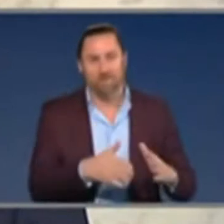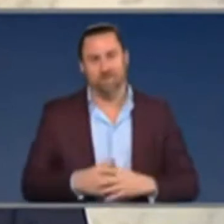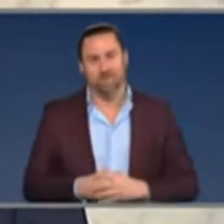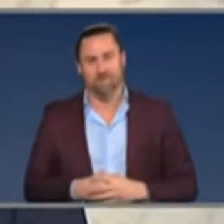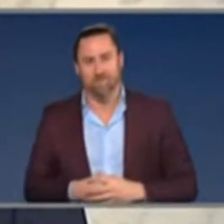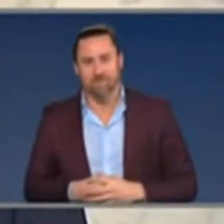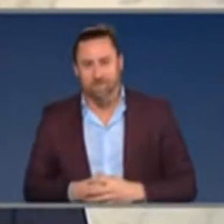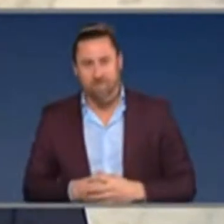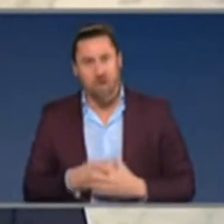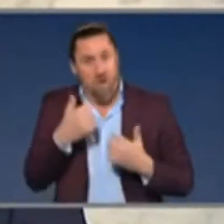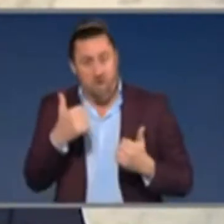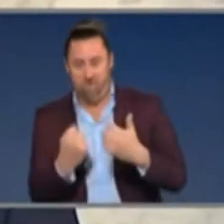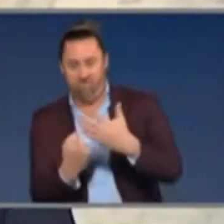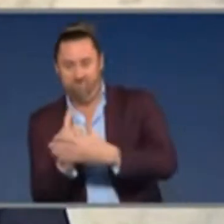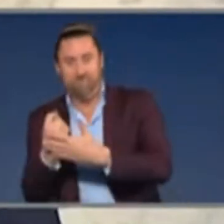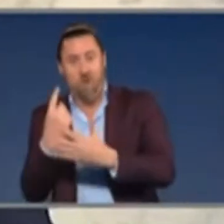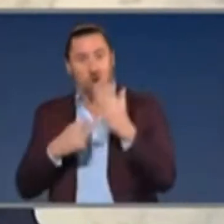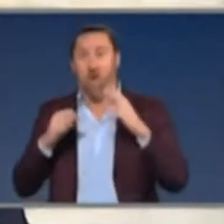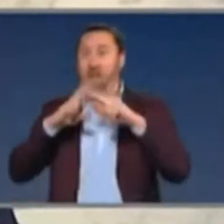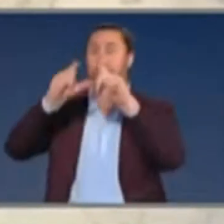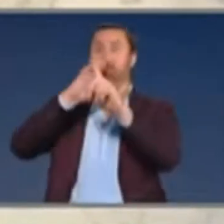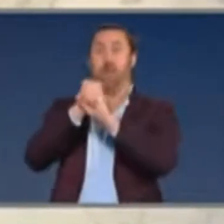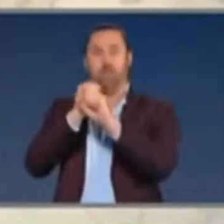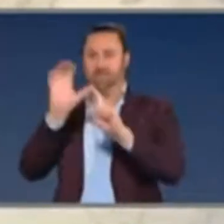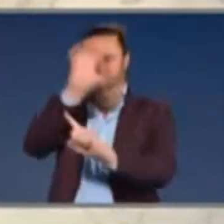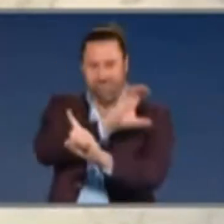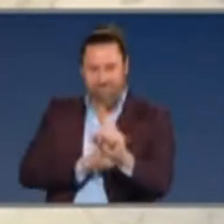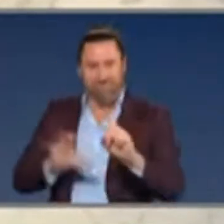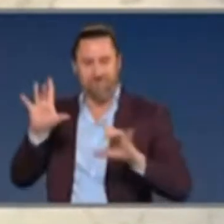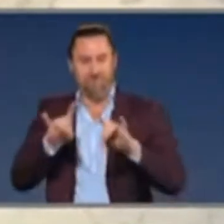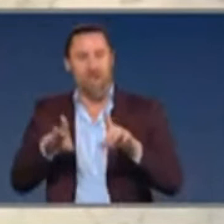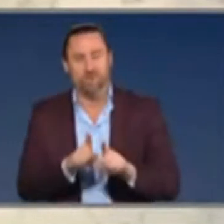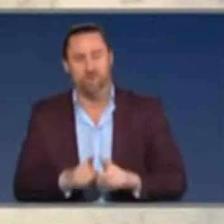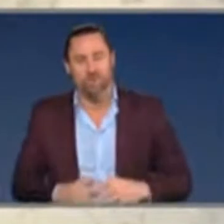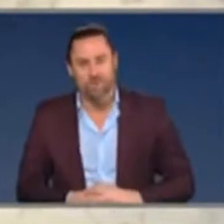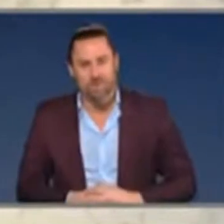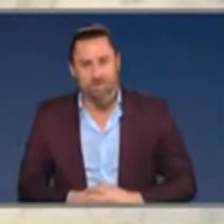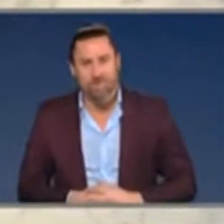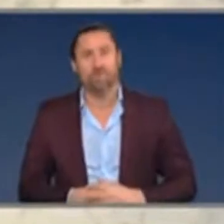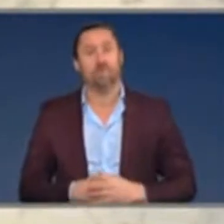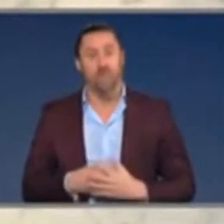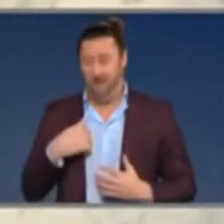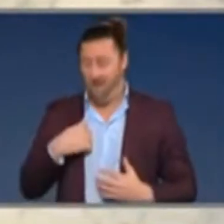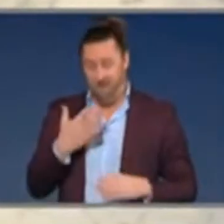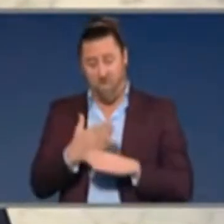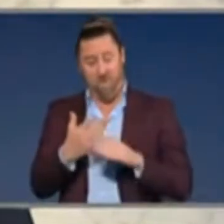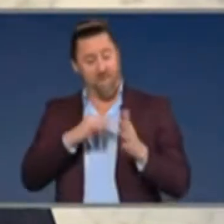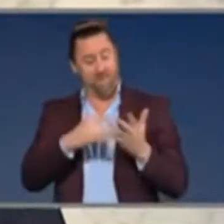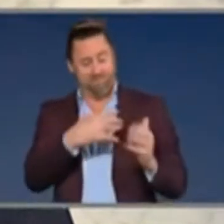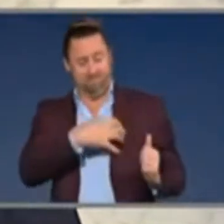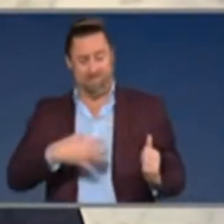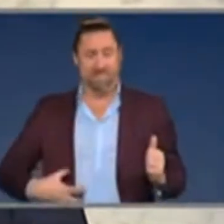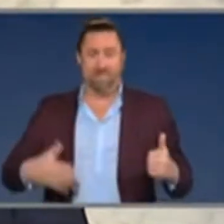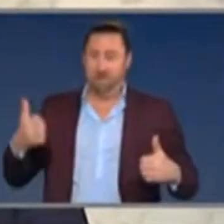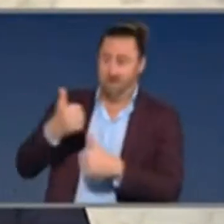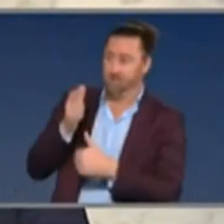that exist within states and territories. So I compliment all who are involved, and whilst I've been Minister, I've enjoyed the